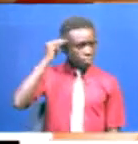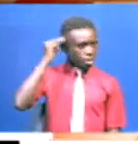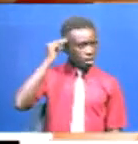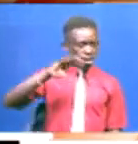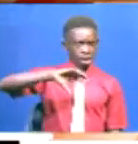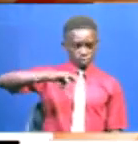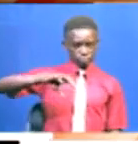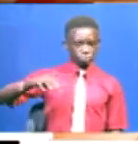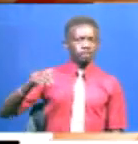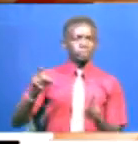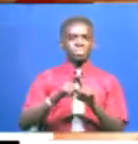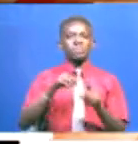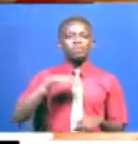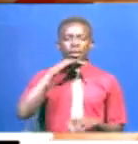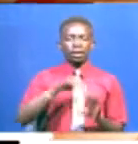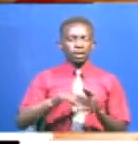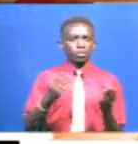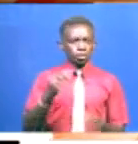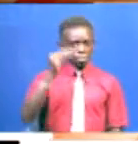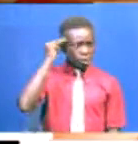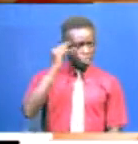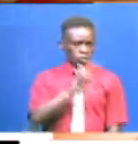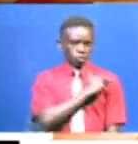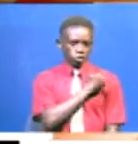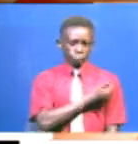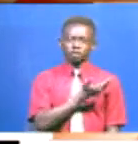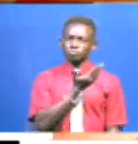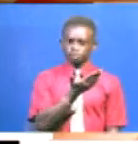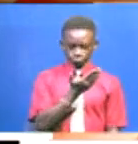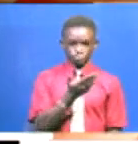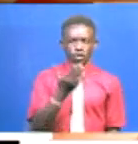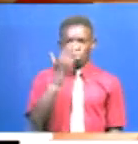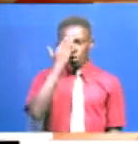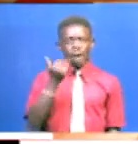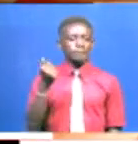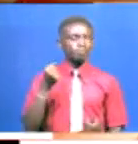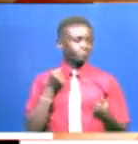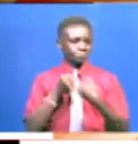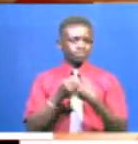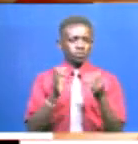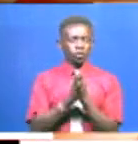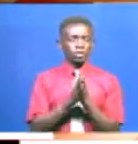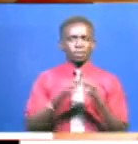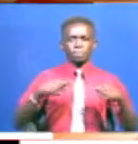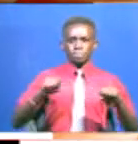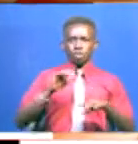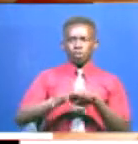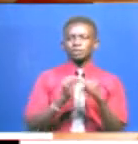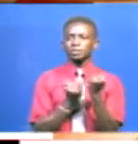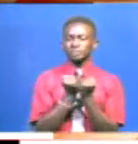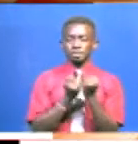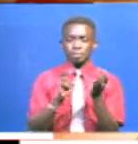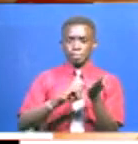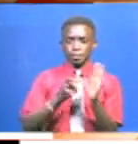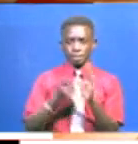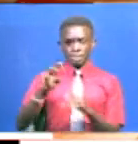hospital, where he had been admitted for treatment after being hit by a motorcycle on Saturday. Kulow will be buried this